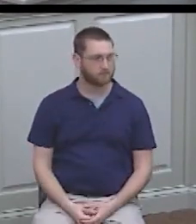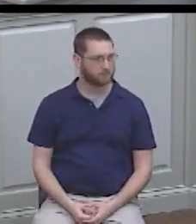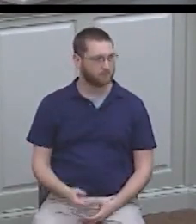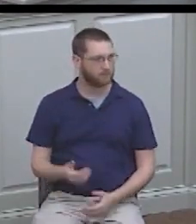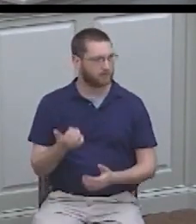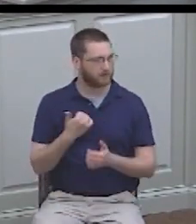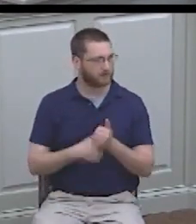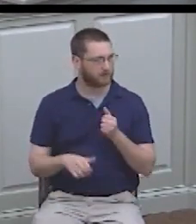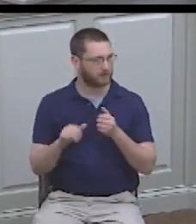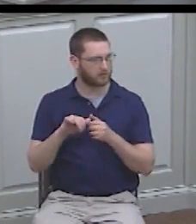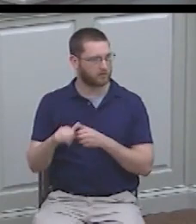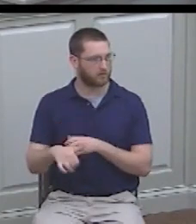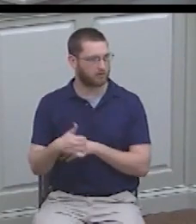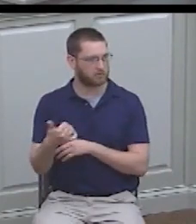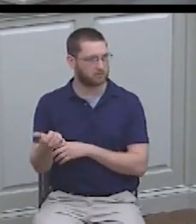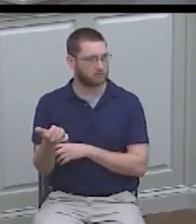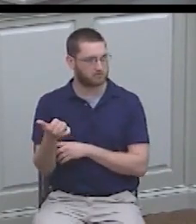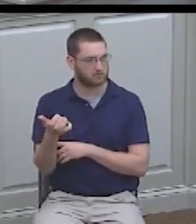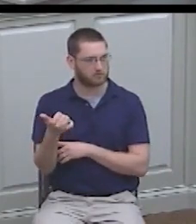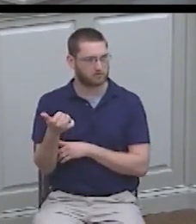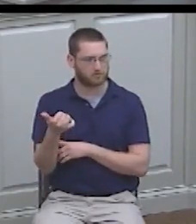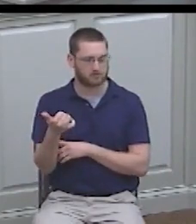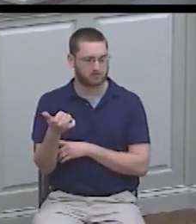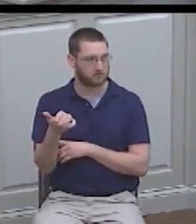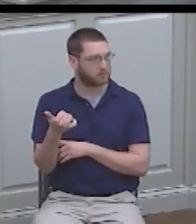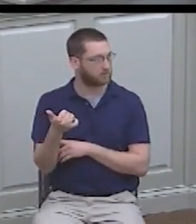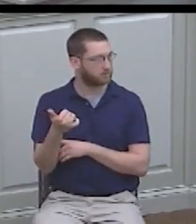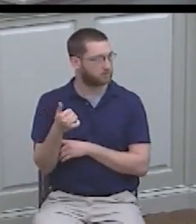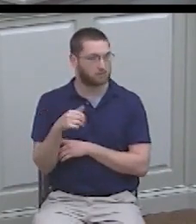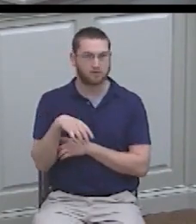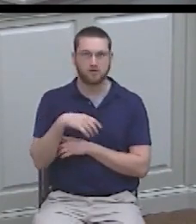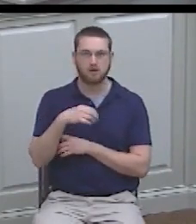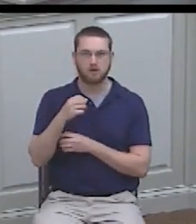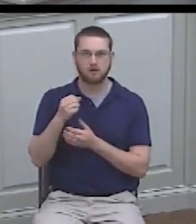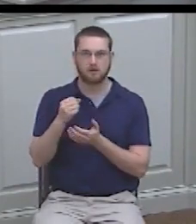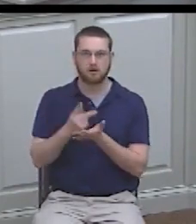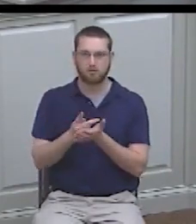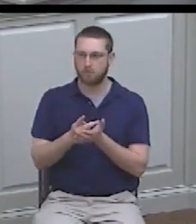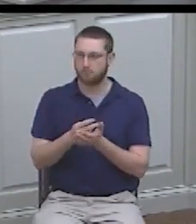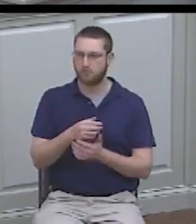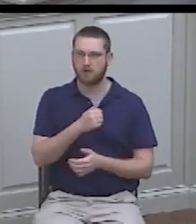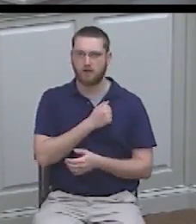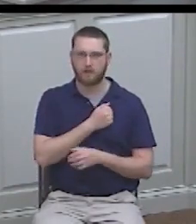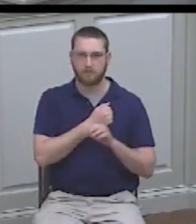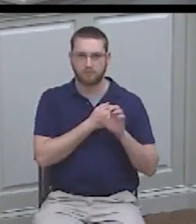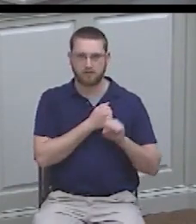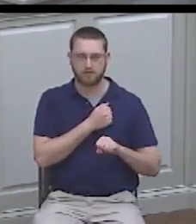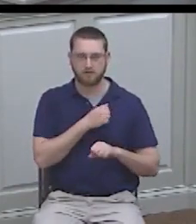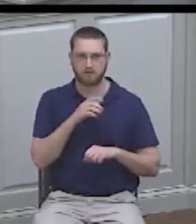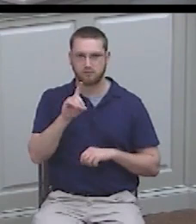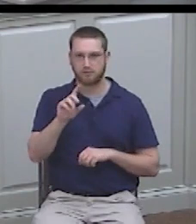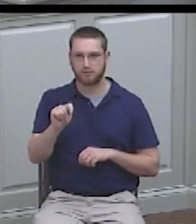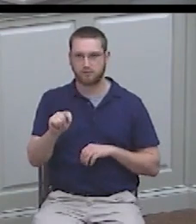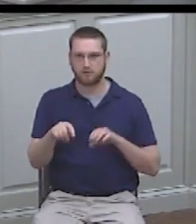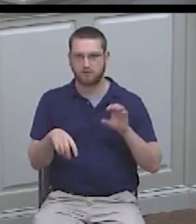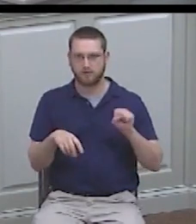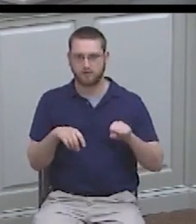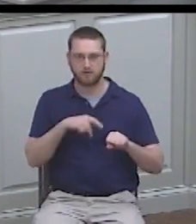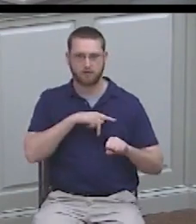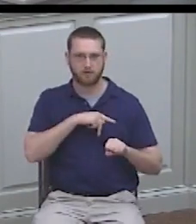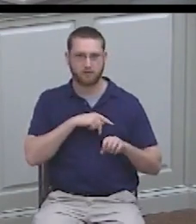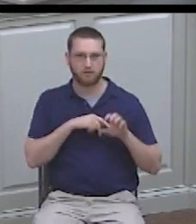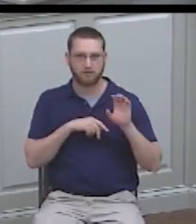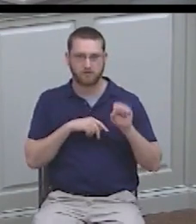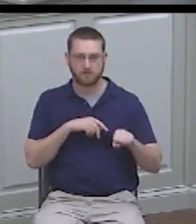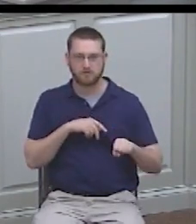Anything else? Madam Clerk? Commissioner Atkins? Yes. Commissioner Terry? Yes. Mayor Paris? Yes.